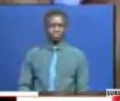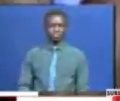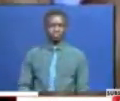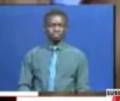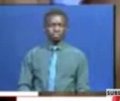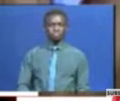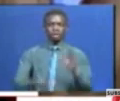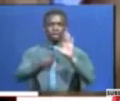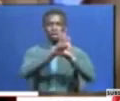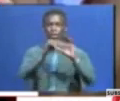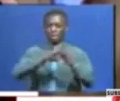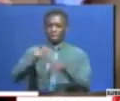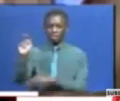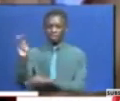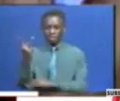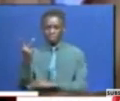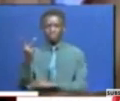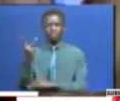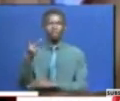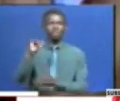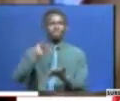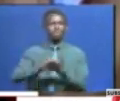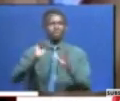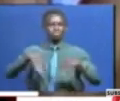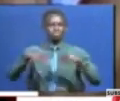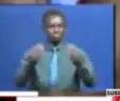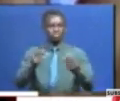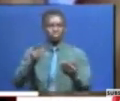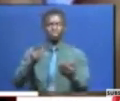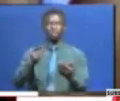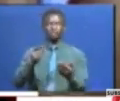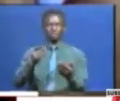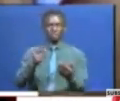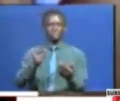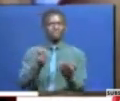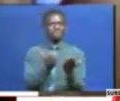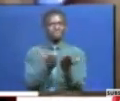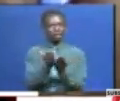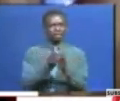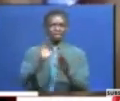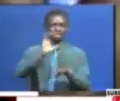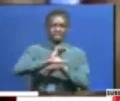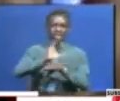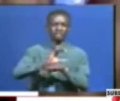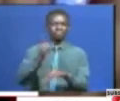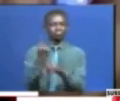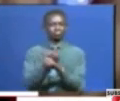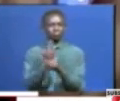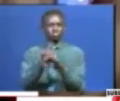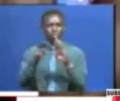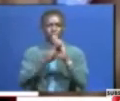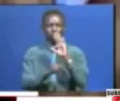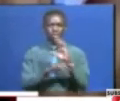The law in Kenya that provides for the registration of churches in Kenya is the Societies Act.